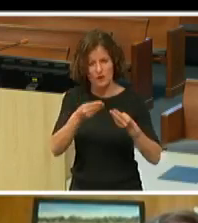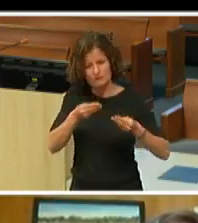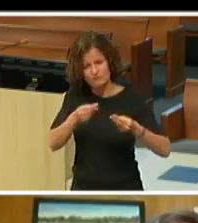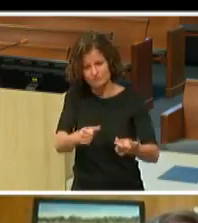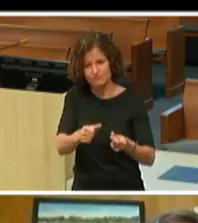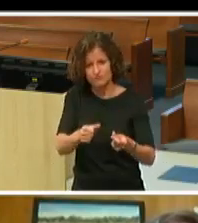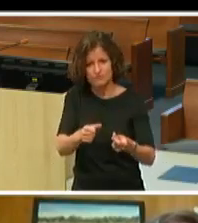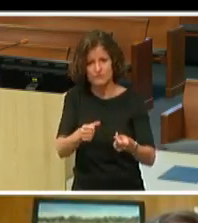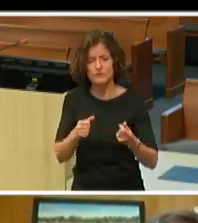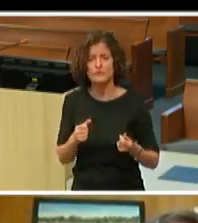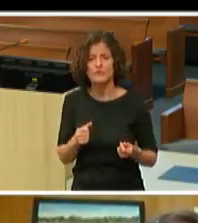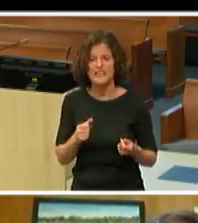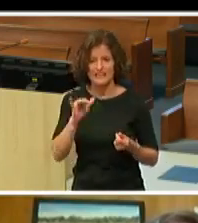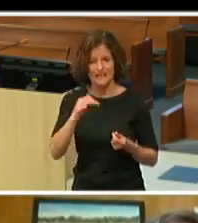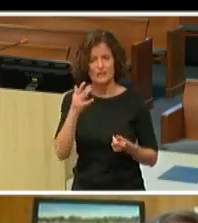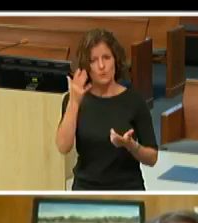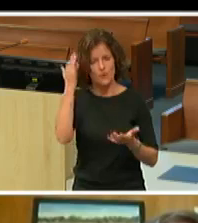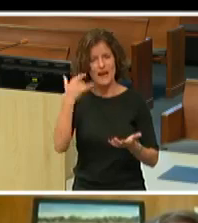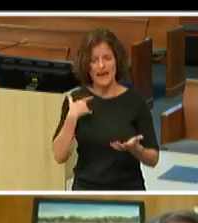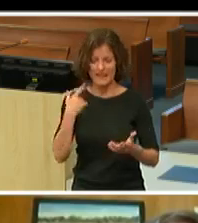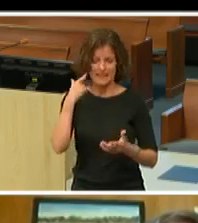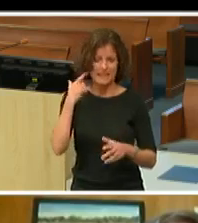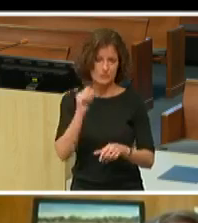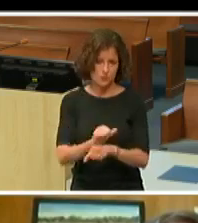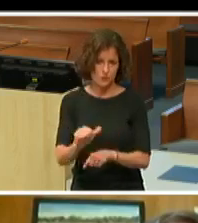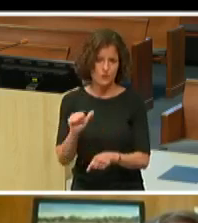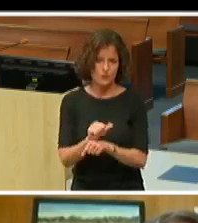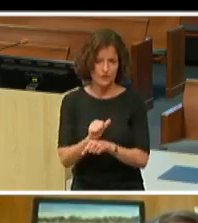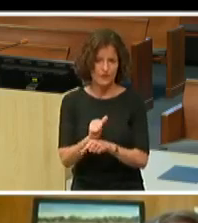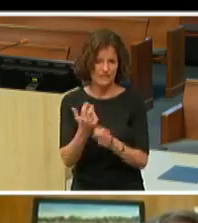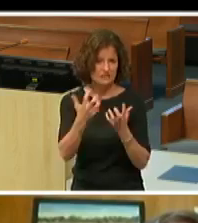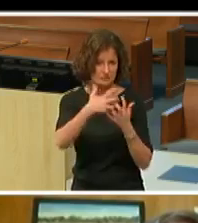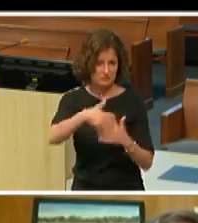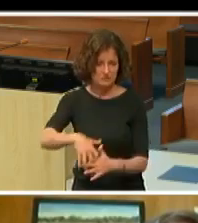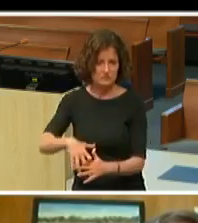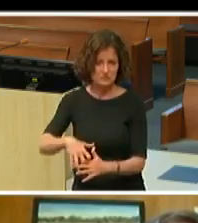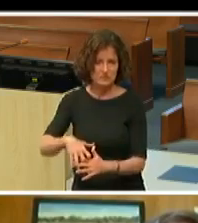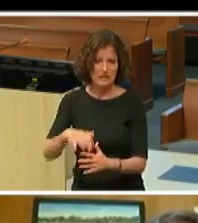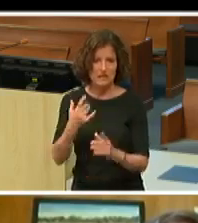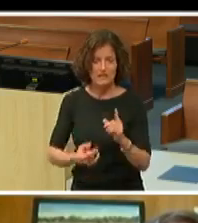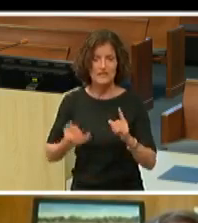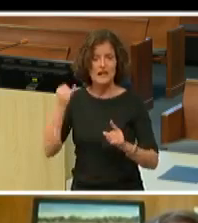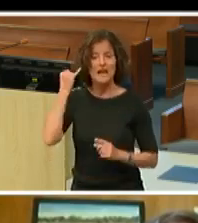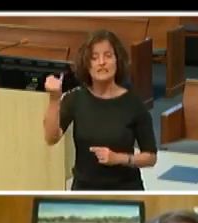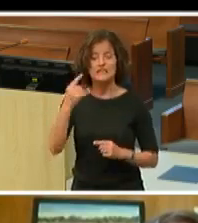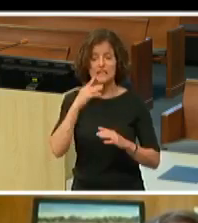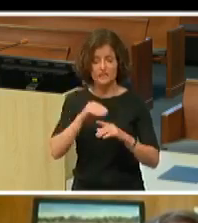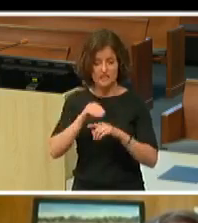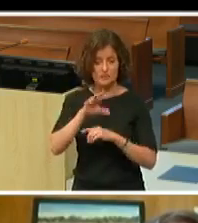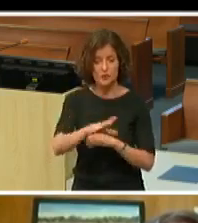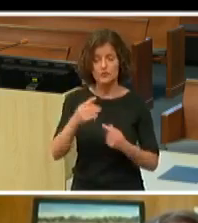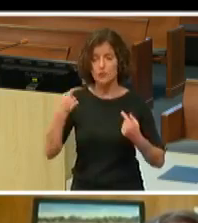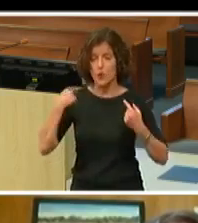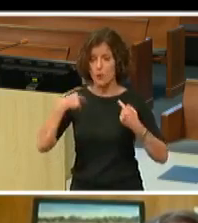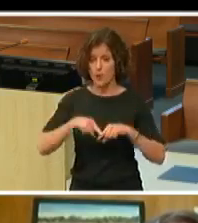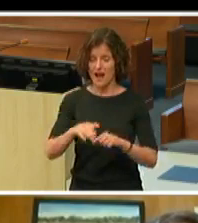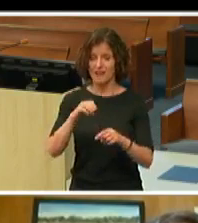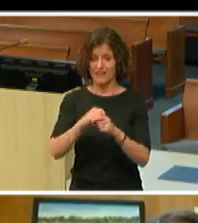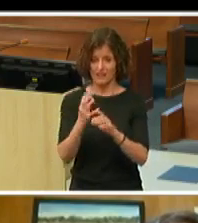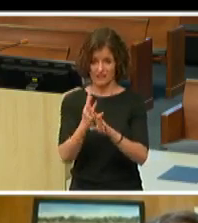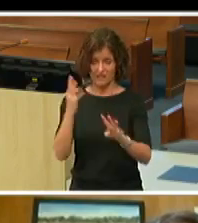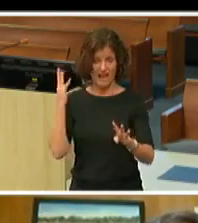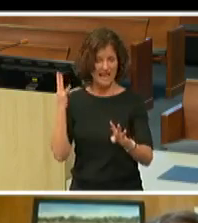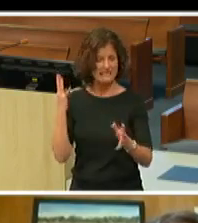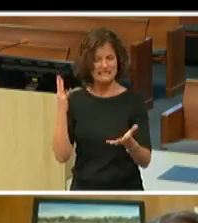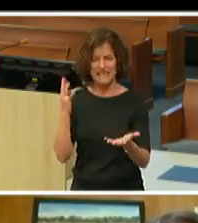so that's why I think it's working fine. The idea of exposure in the line,